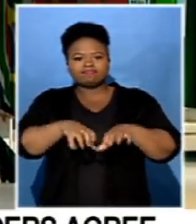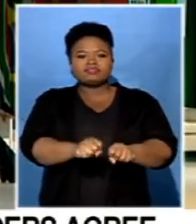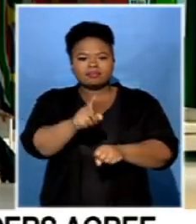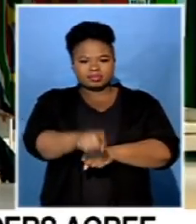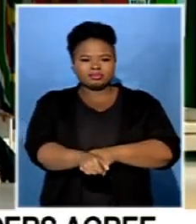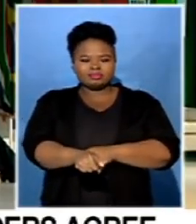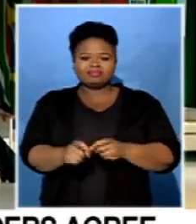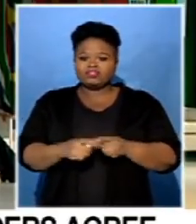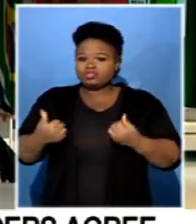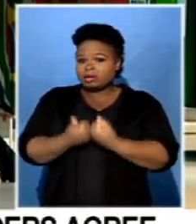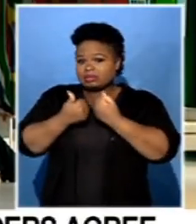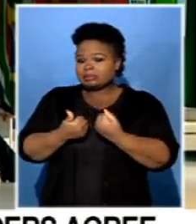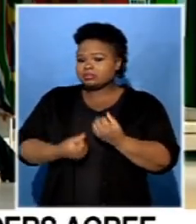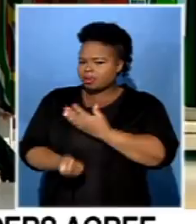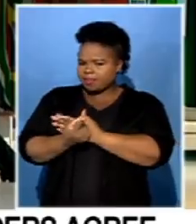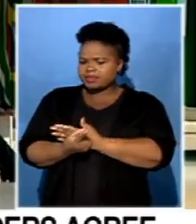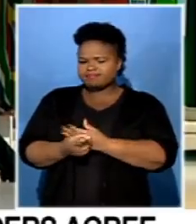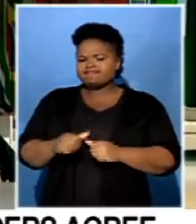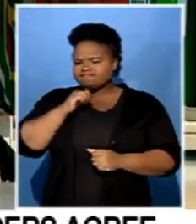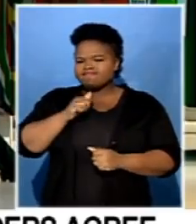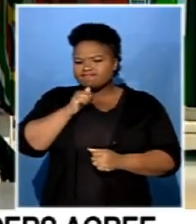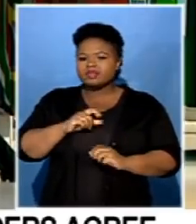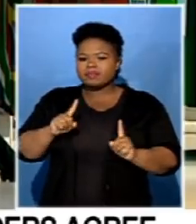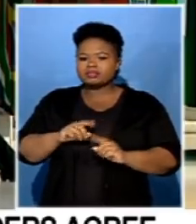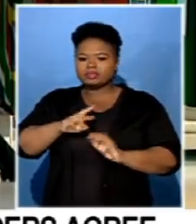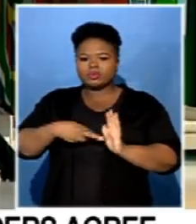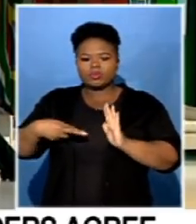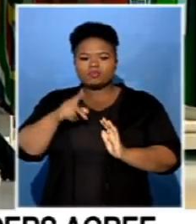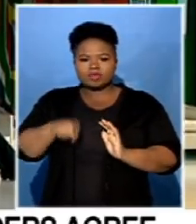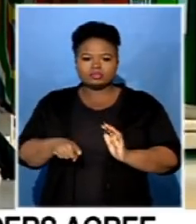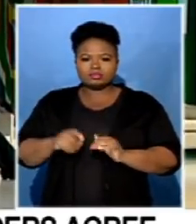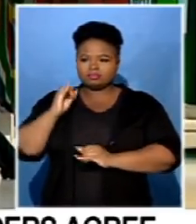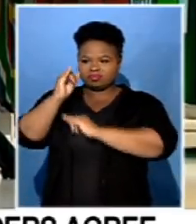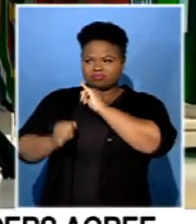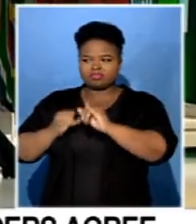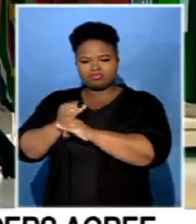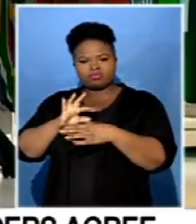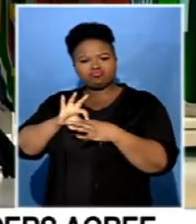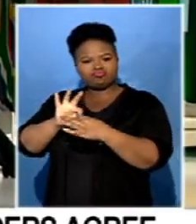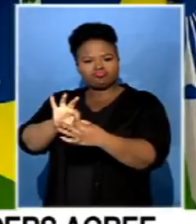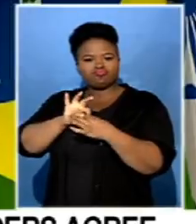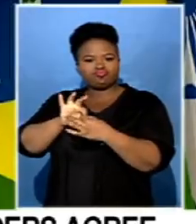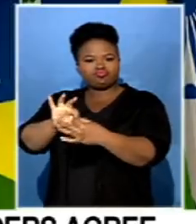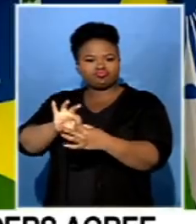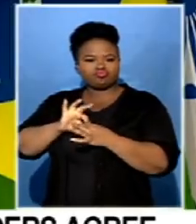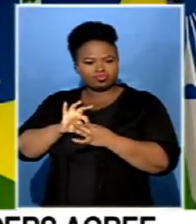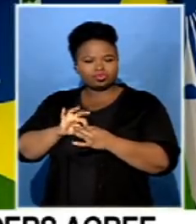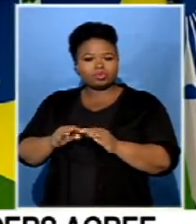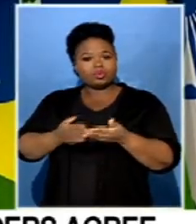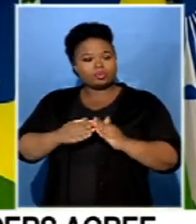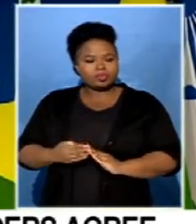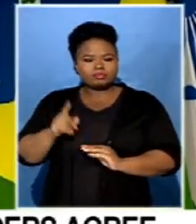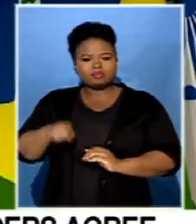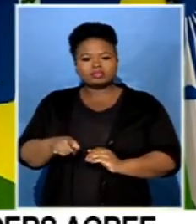challenges, and play a constructive role in building a new type of international relations and a community with